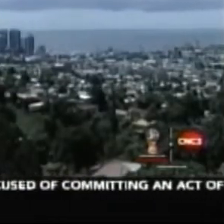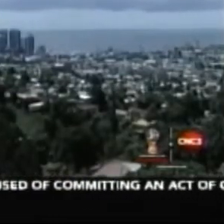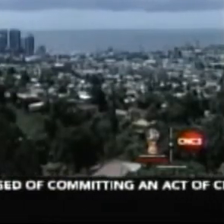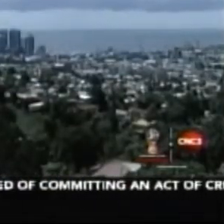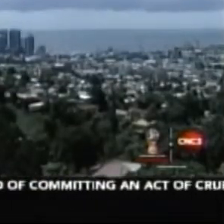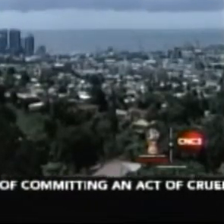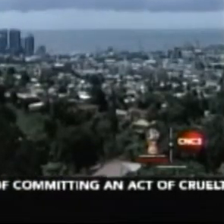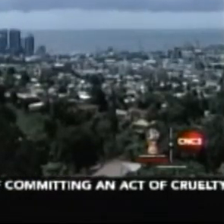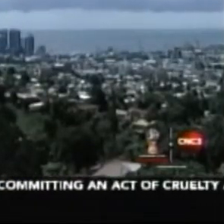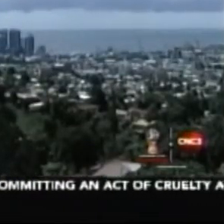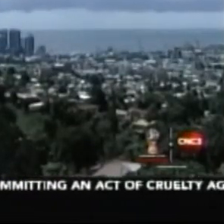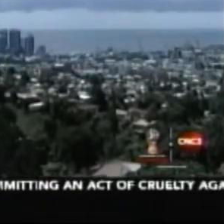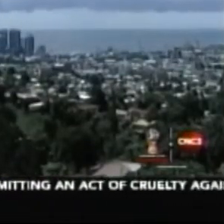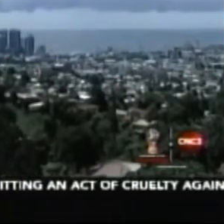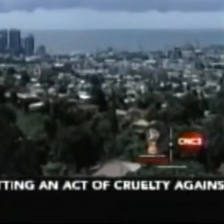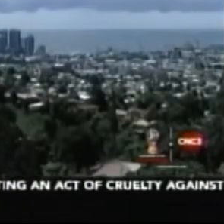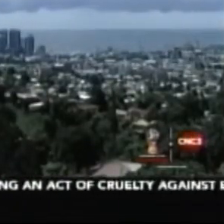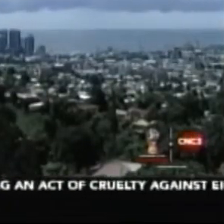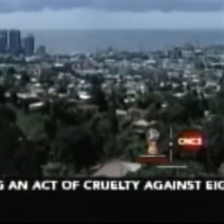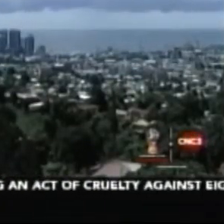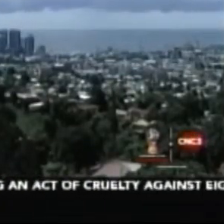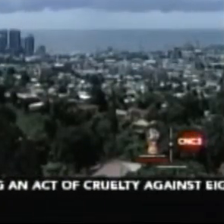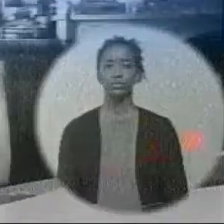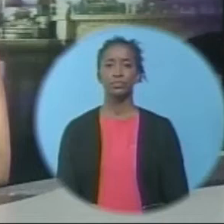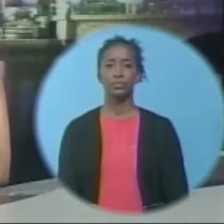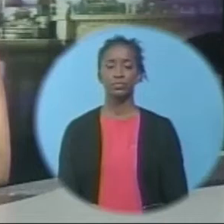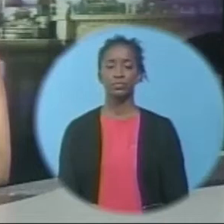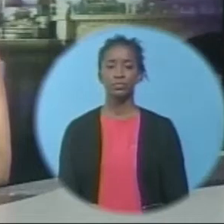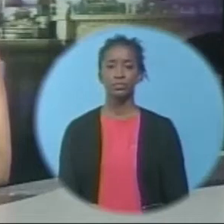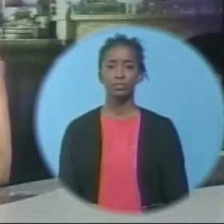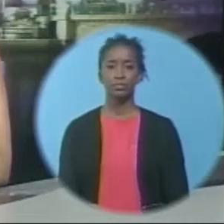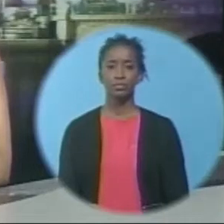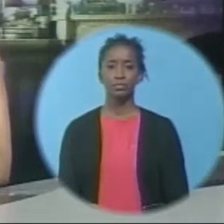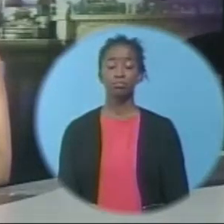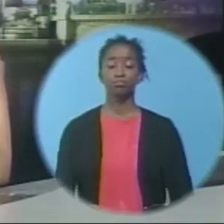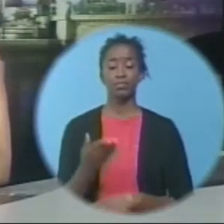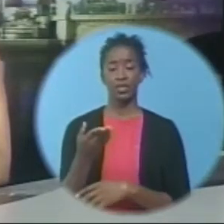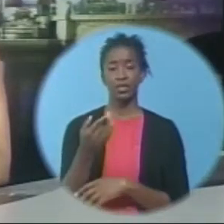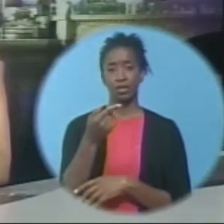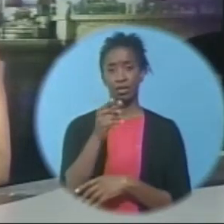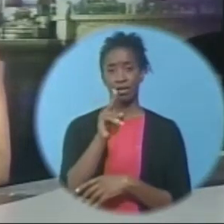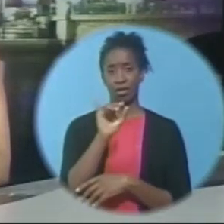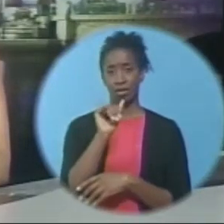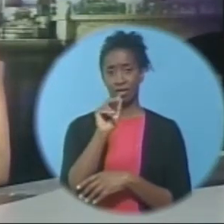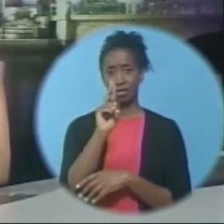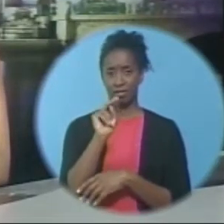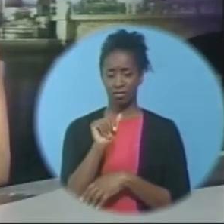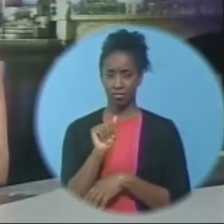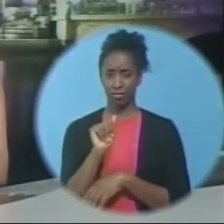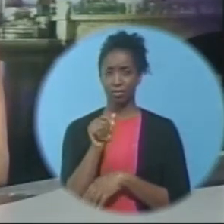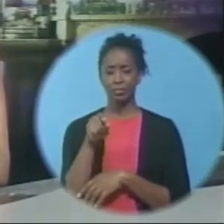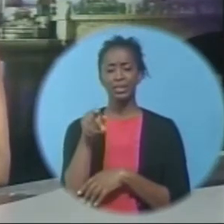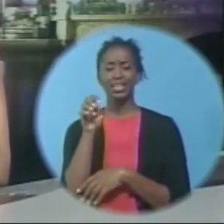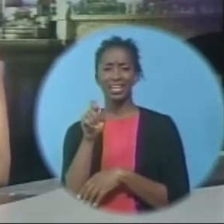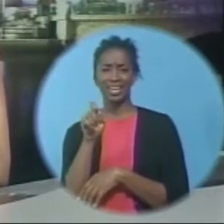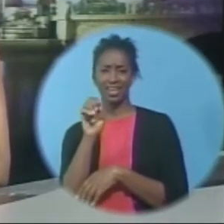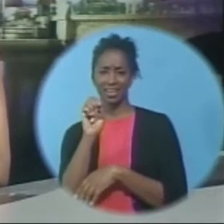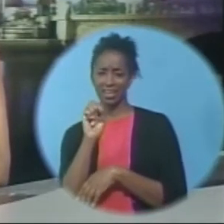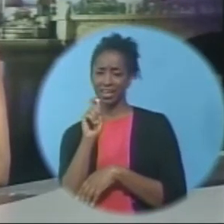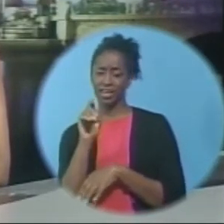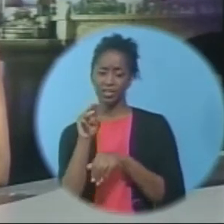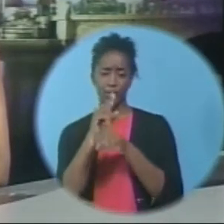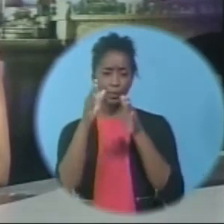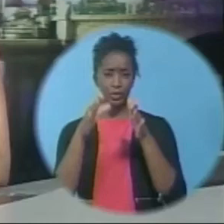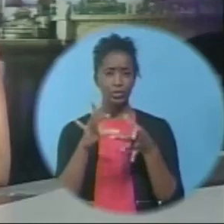one which is directly linked to the terrorist group. Former Education Minister in Guyana, Dr. Rupert Roopnarine, who was